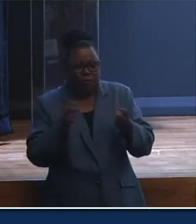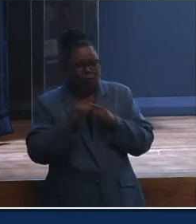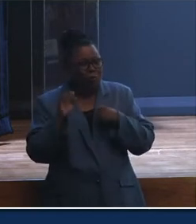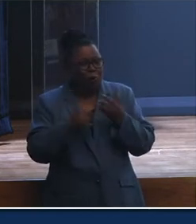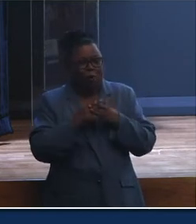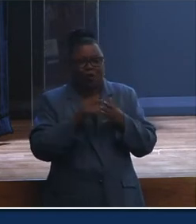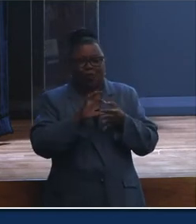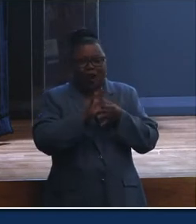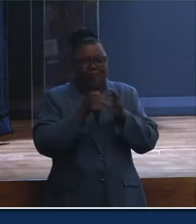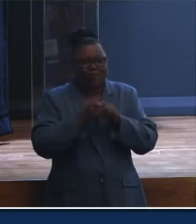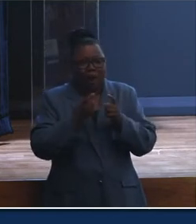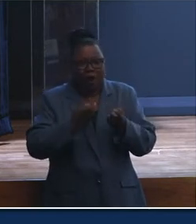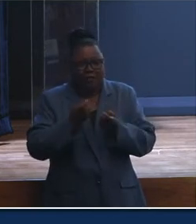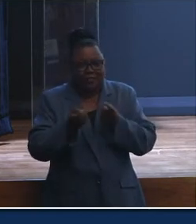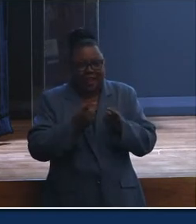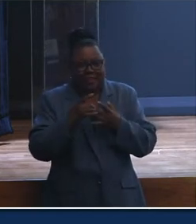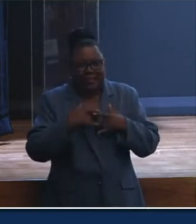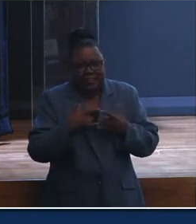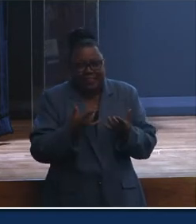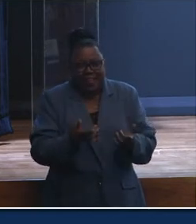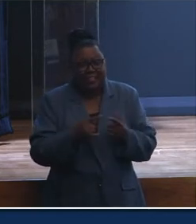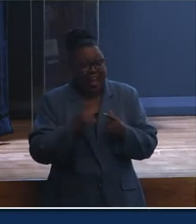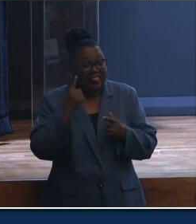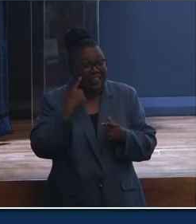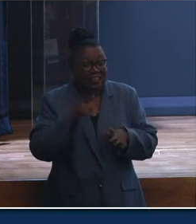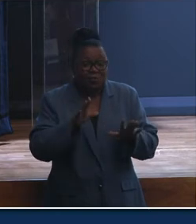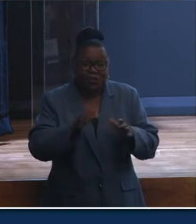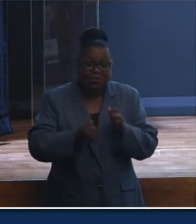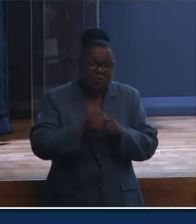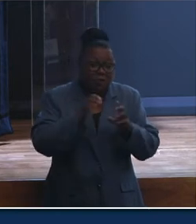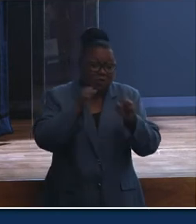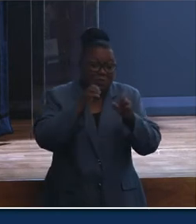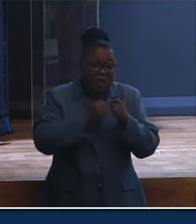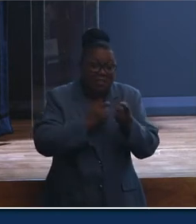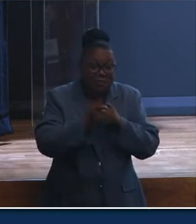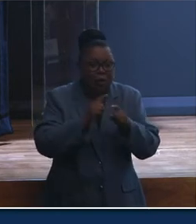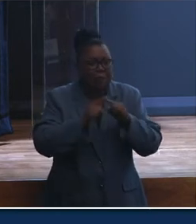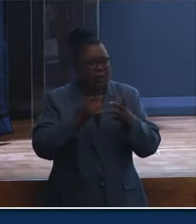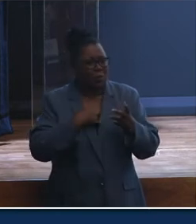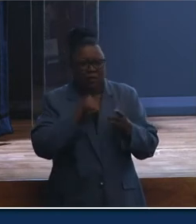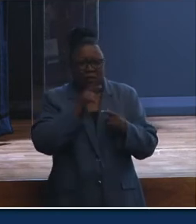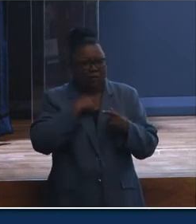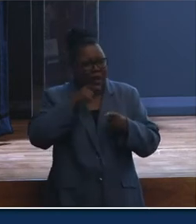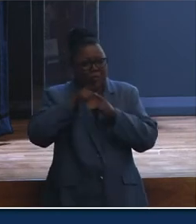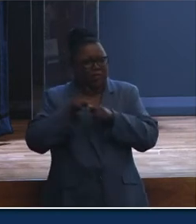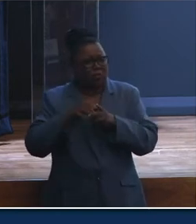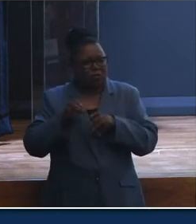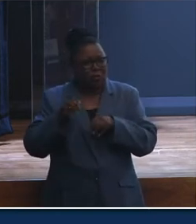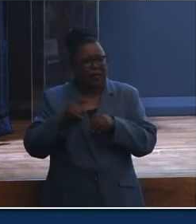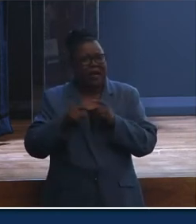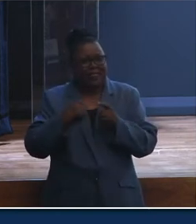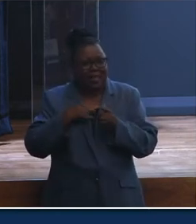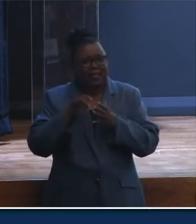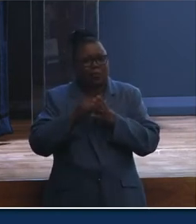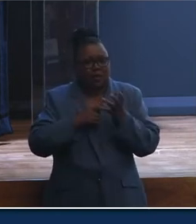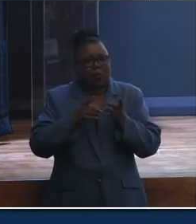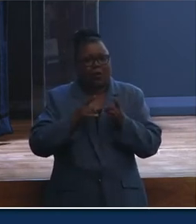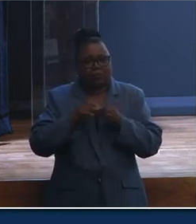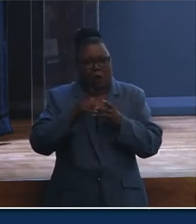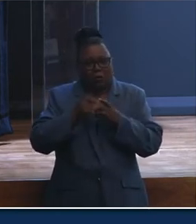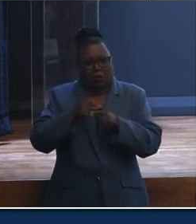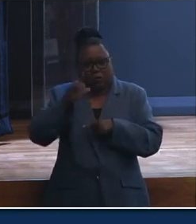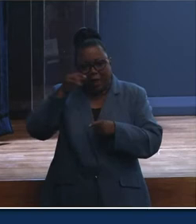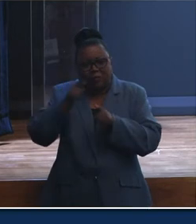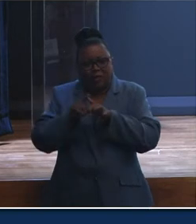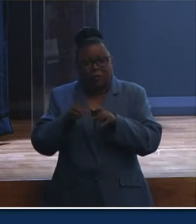all of our figure skating events because I think it's one of the most amazing sports. But it wasn't what my brother was doing, and that's what I want to do.